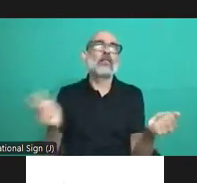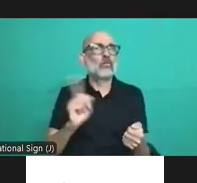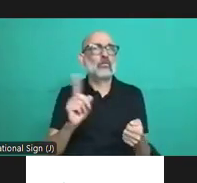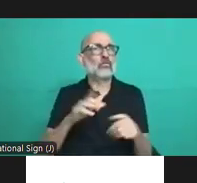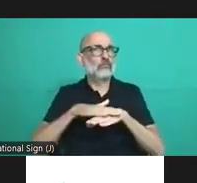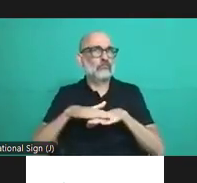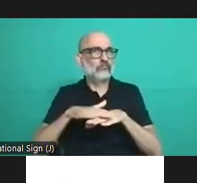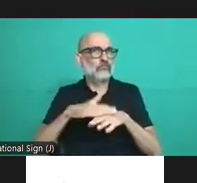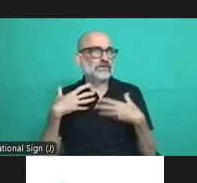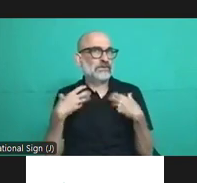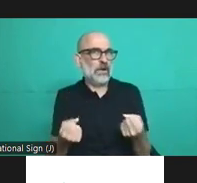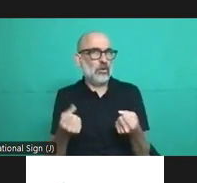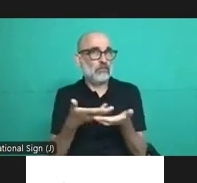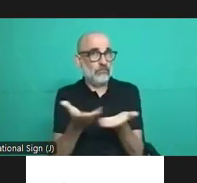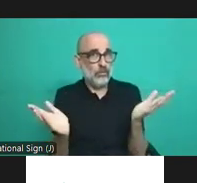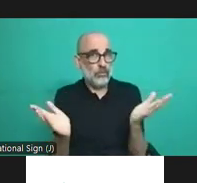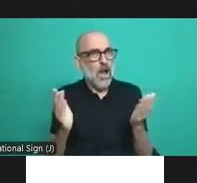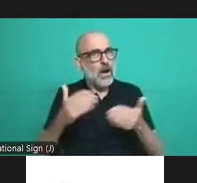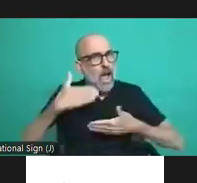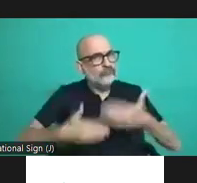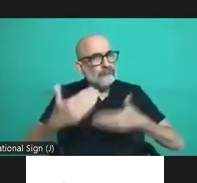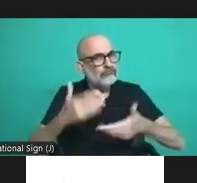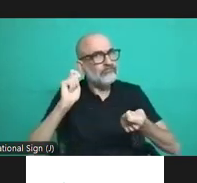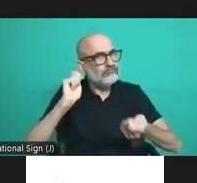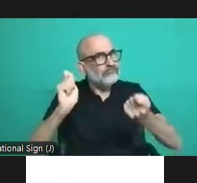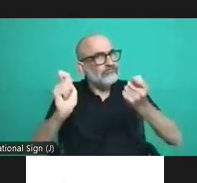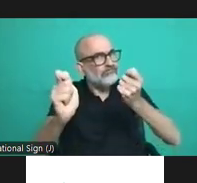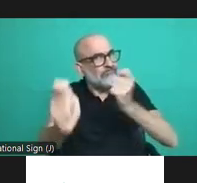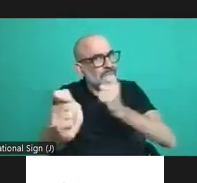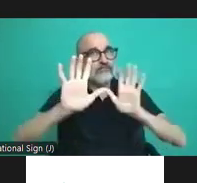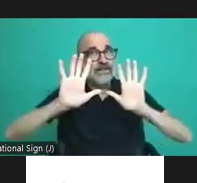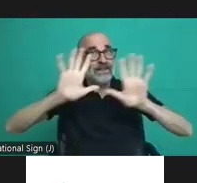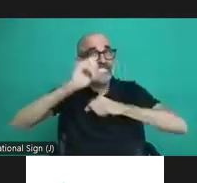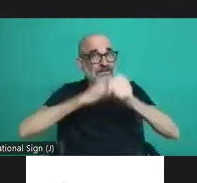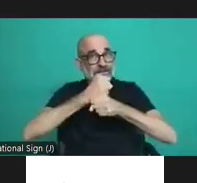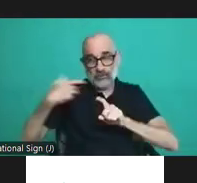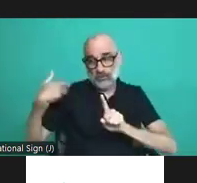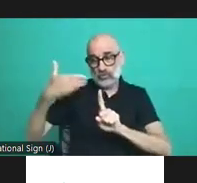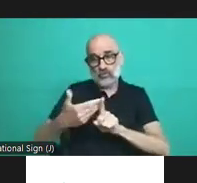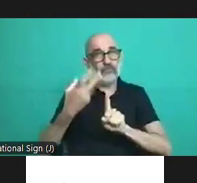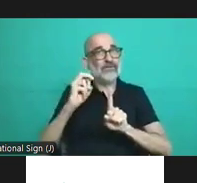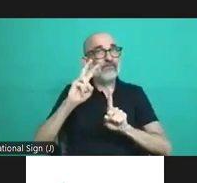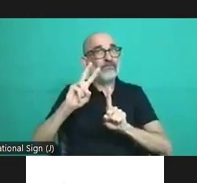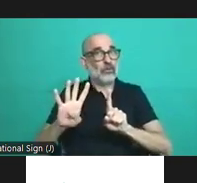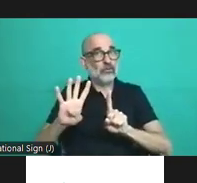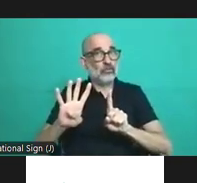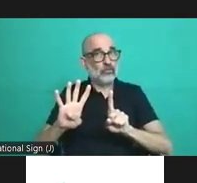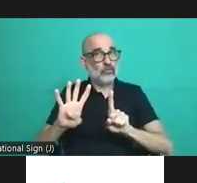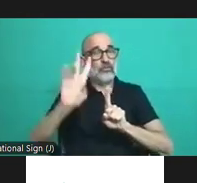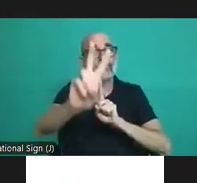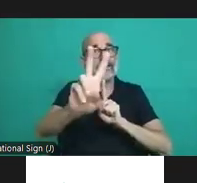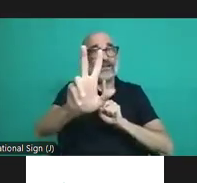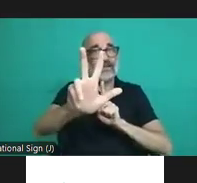2024-2034 that will be discussed in the next Directing Council shut in a